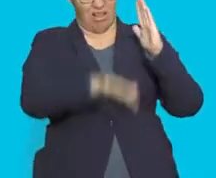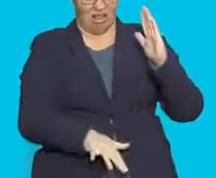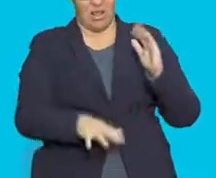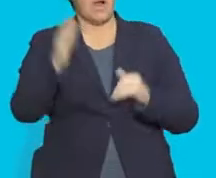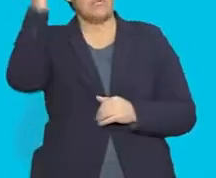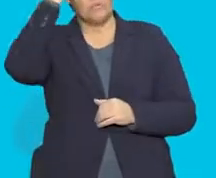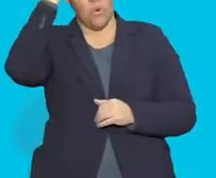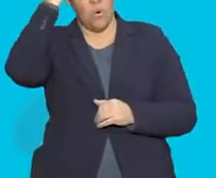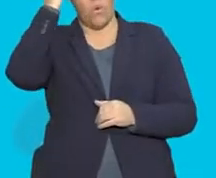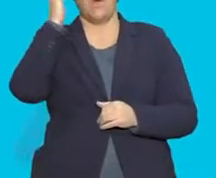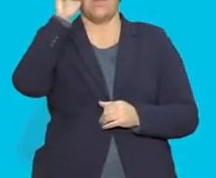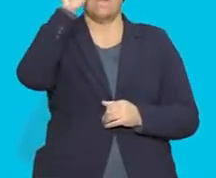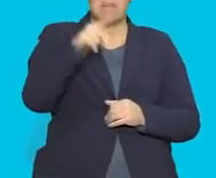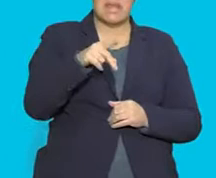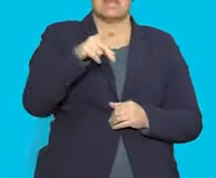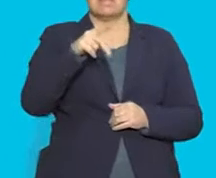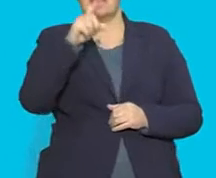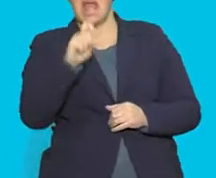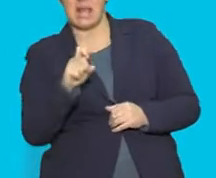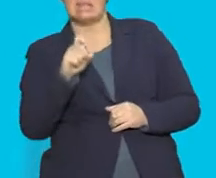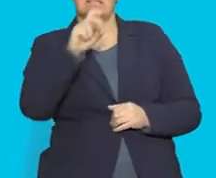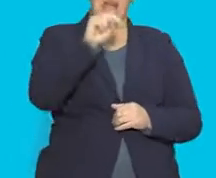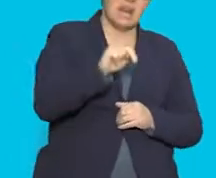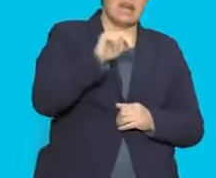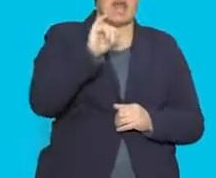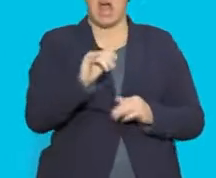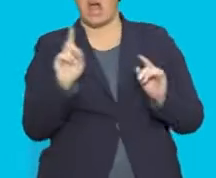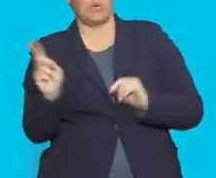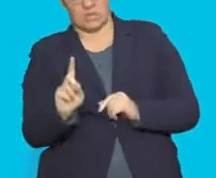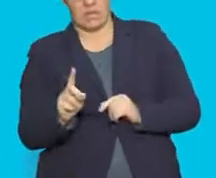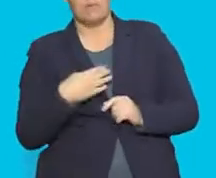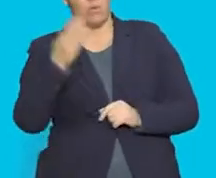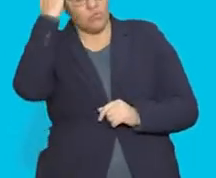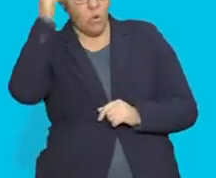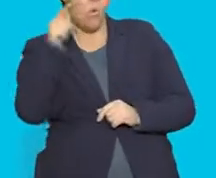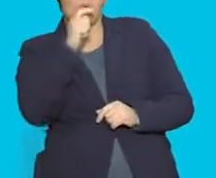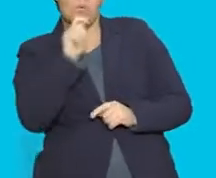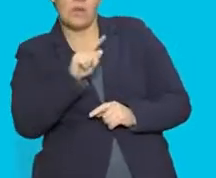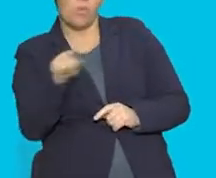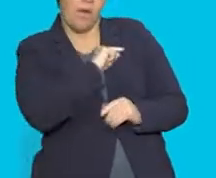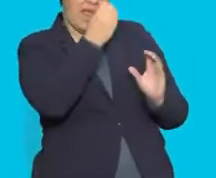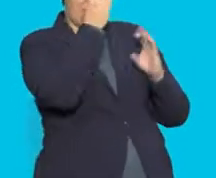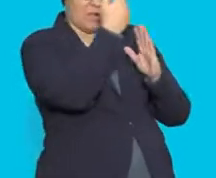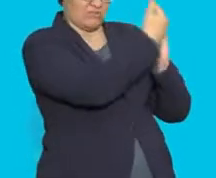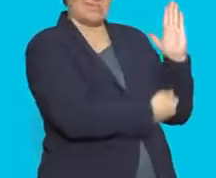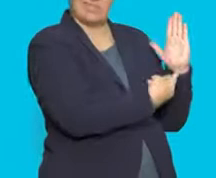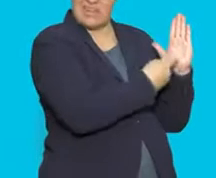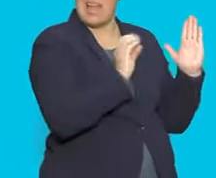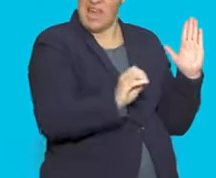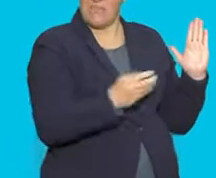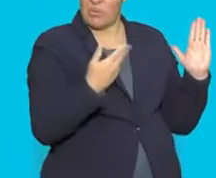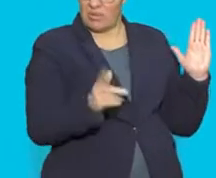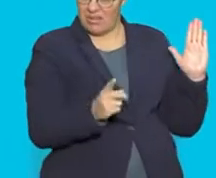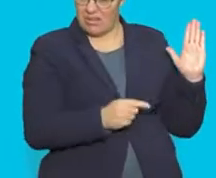you don't need to memorize or cram this formula, right? You just need to know when to use it because it is there in